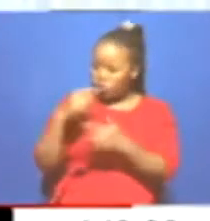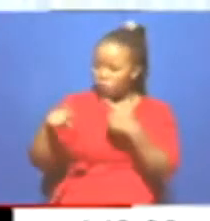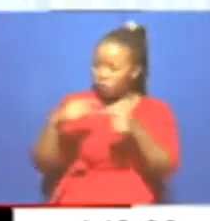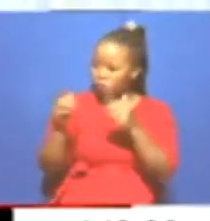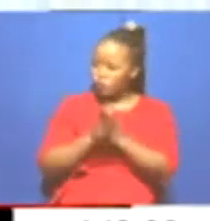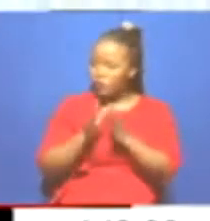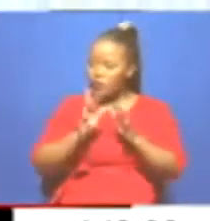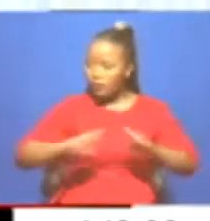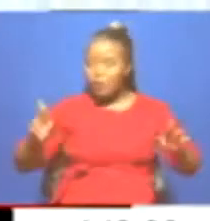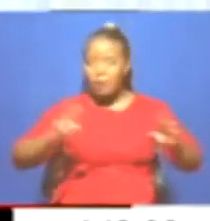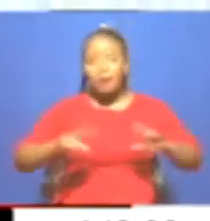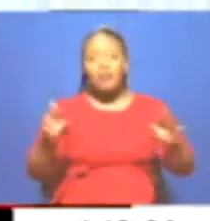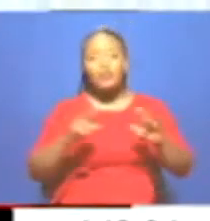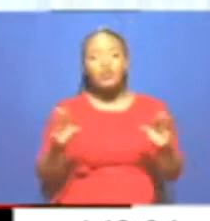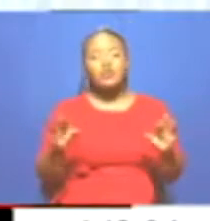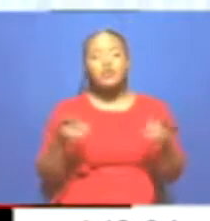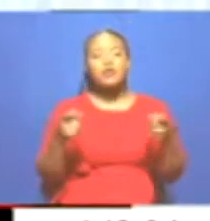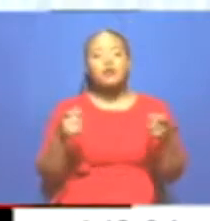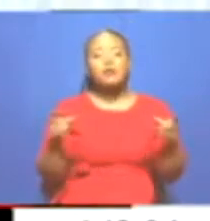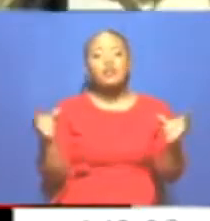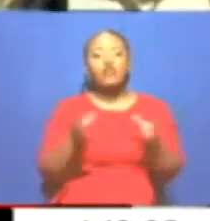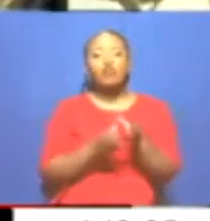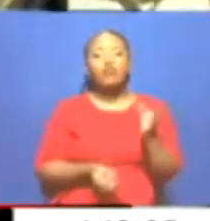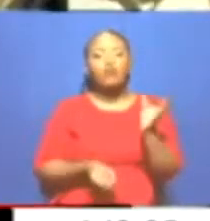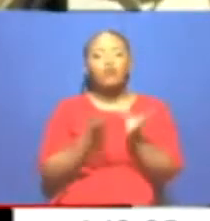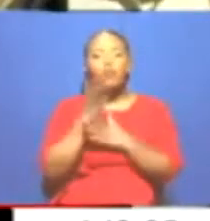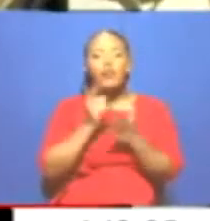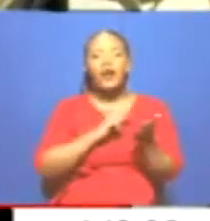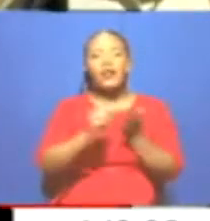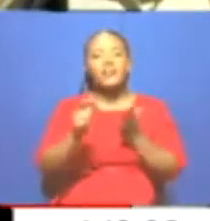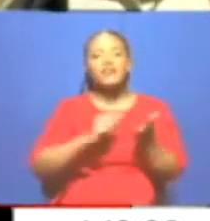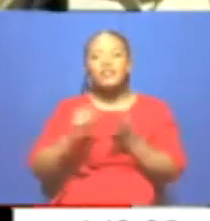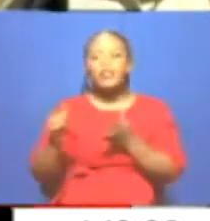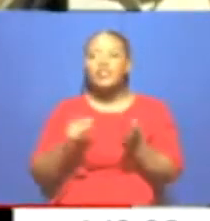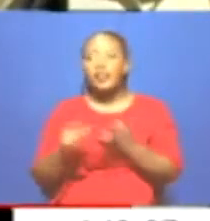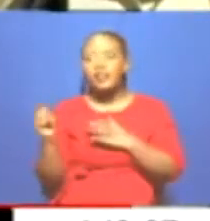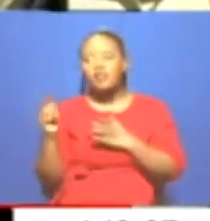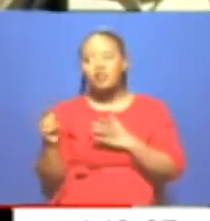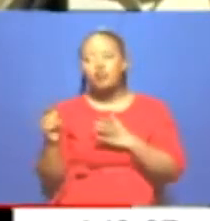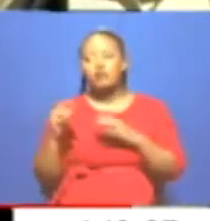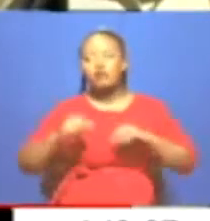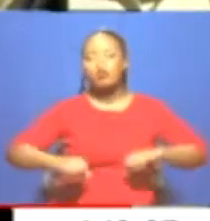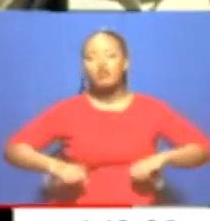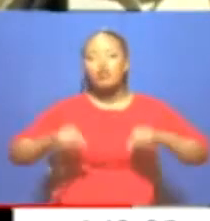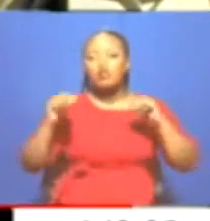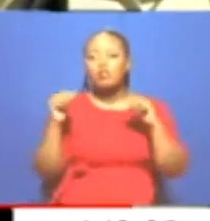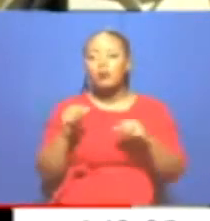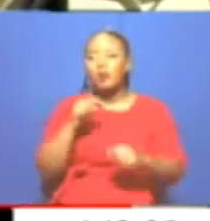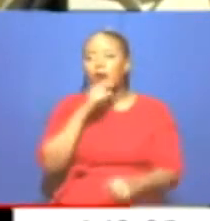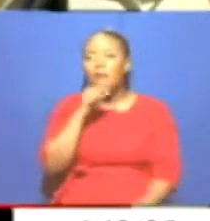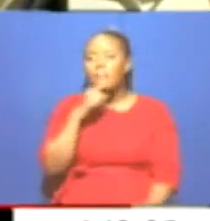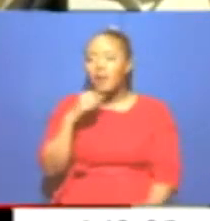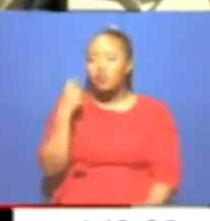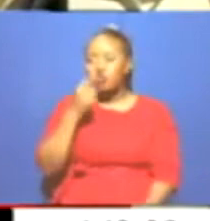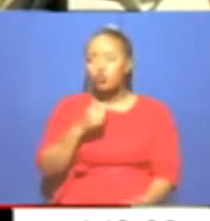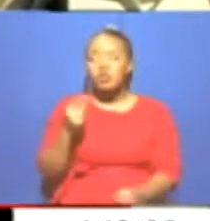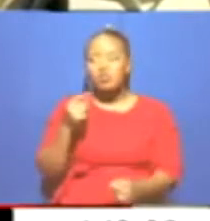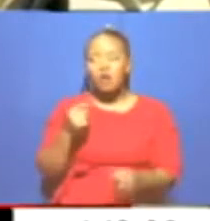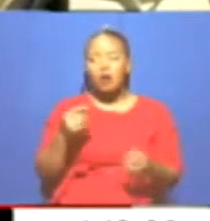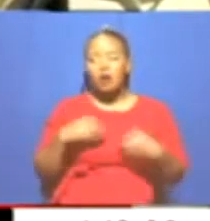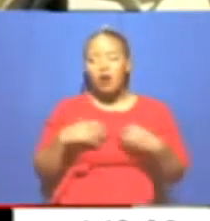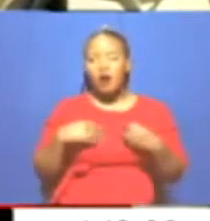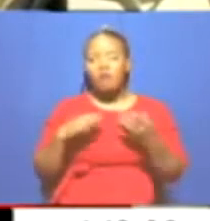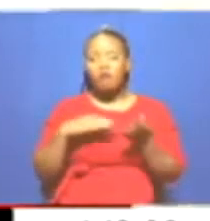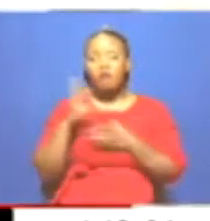media entities formed a secretariat to be chaired by Clifford Mashoka, currently head of external affairs and marketing at the